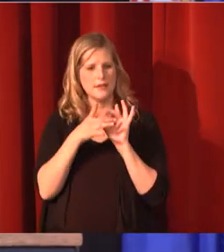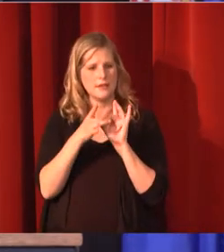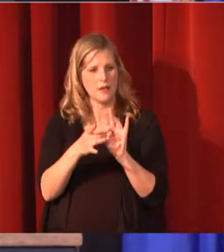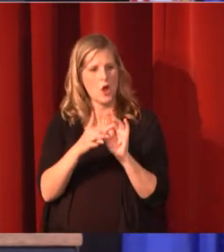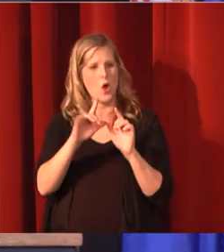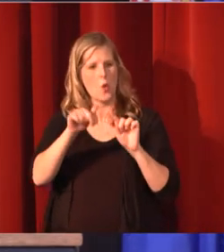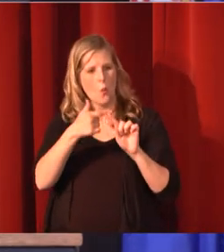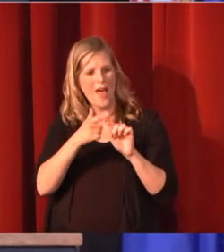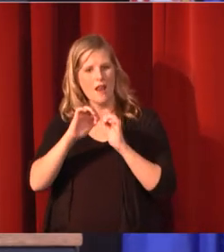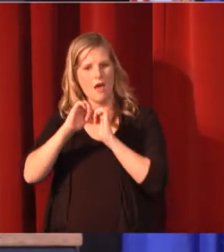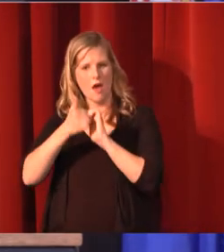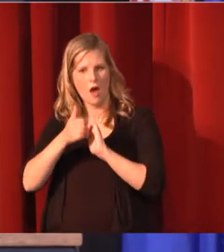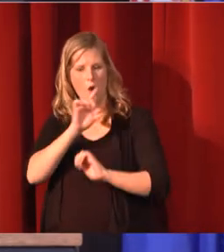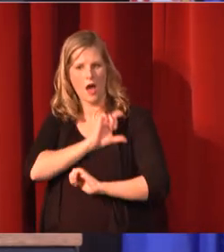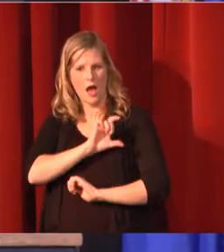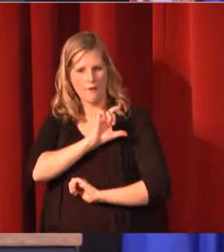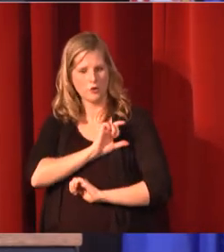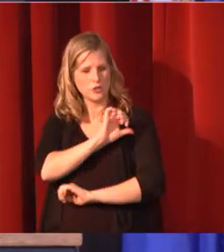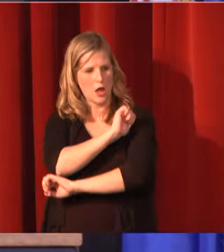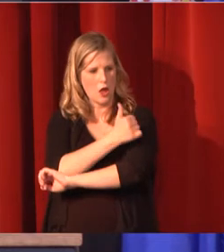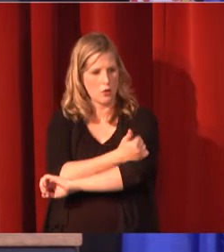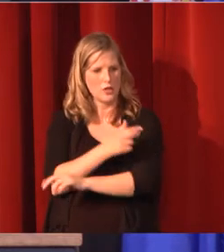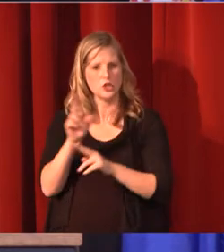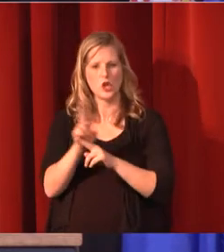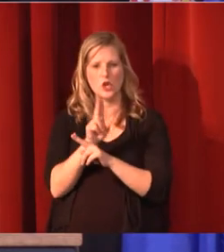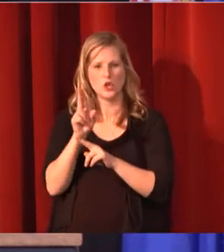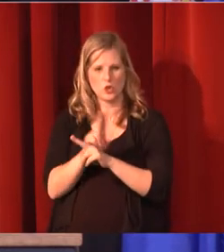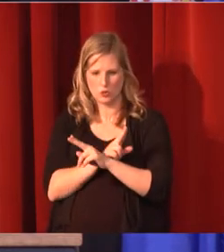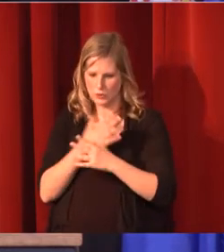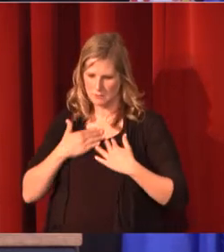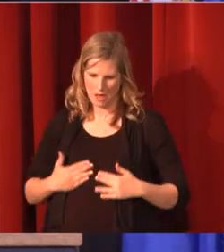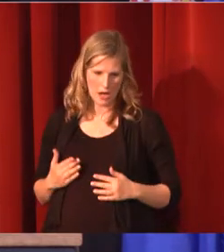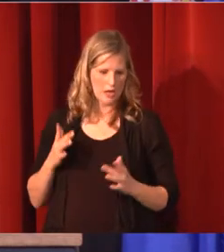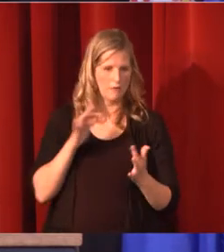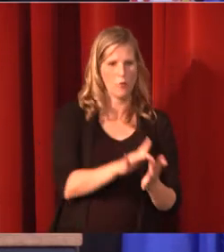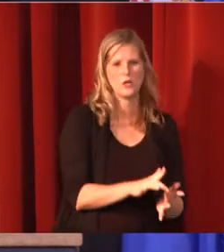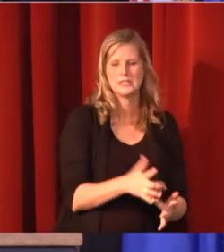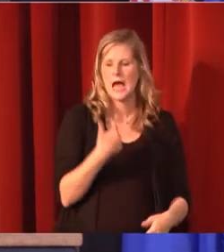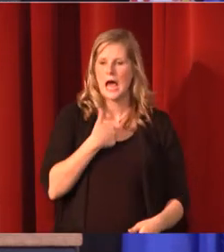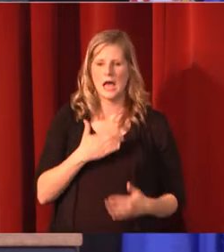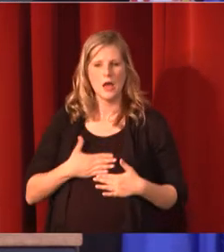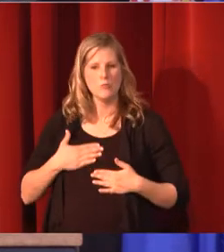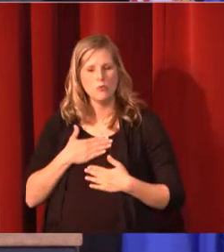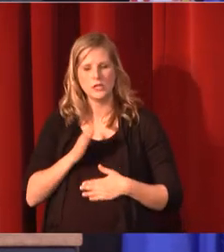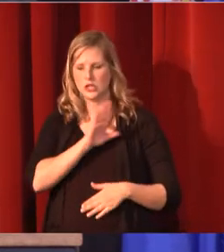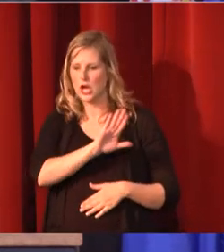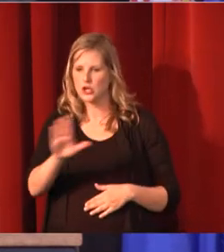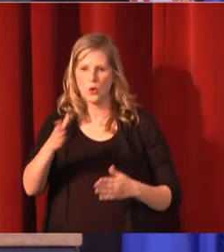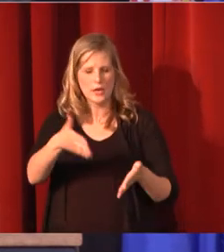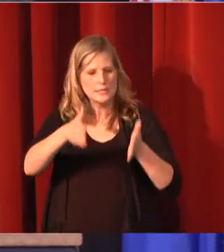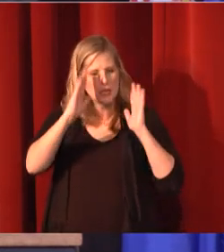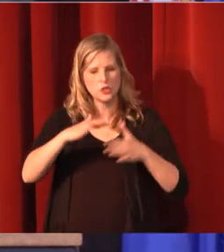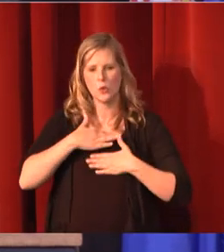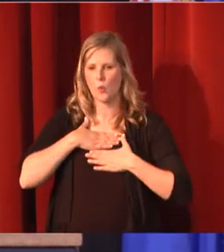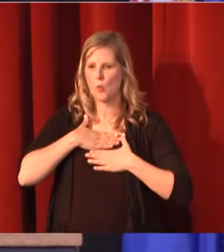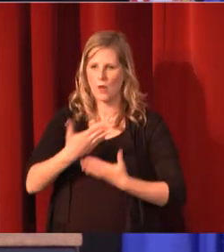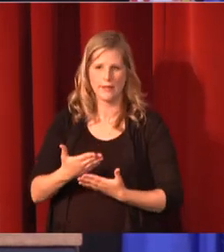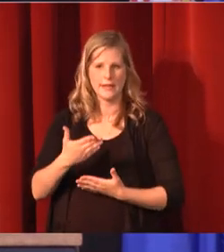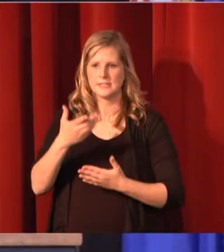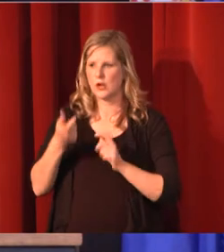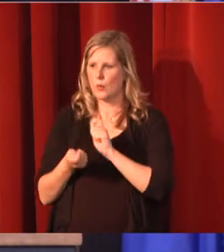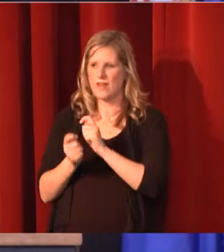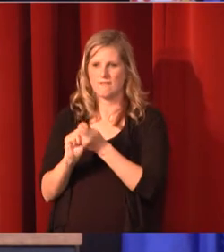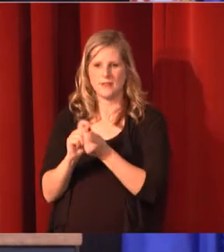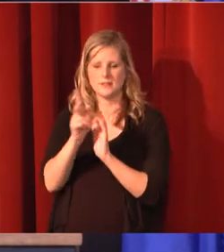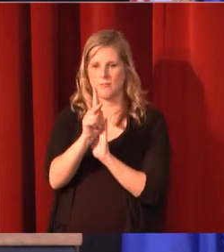and how our officers are authorized to use force I appreciate our Chiefs urgent attention and willingness to revise